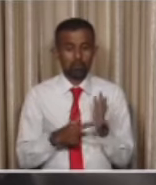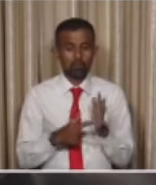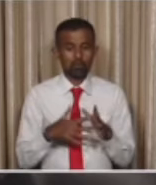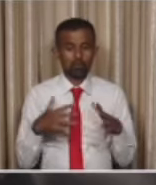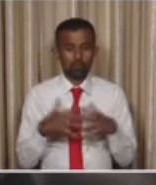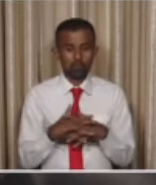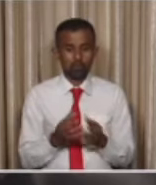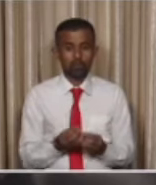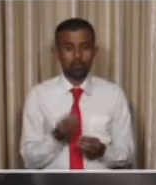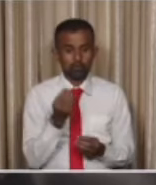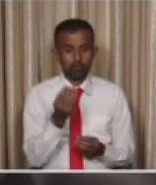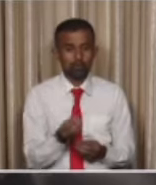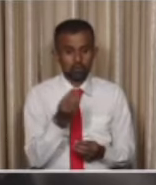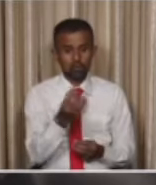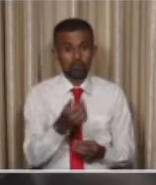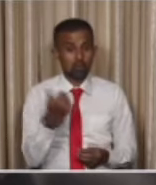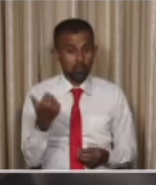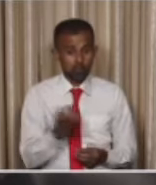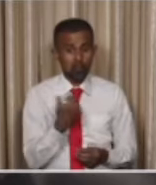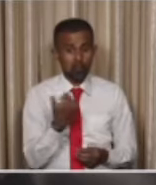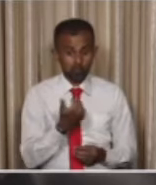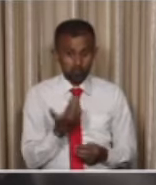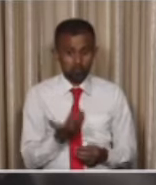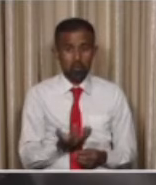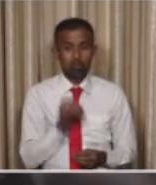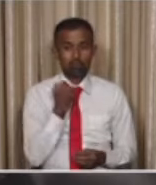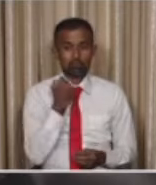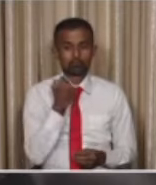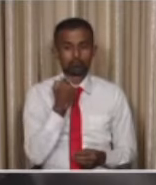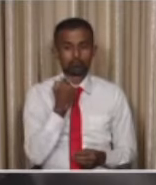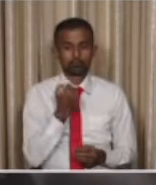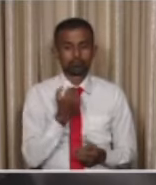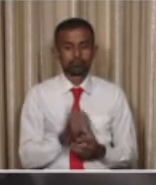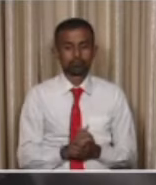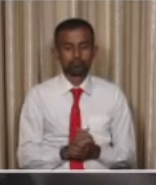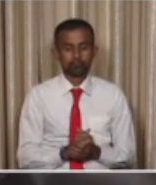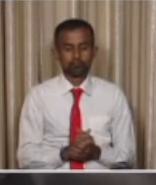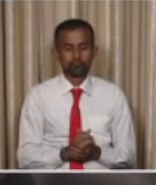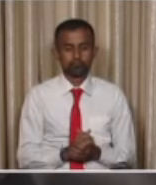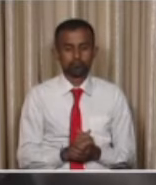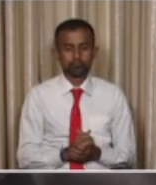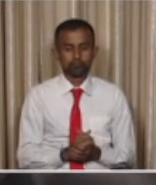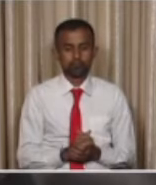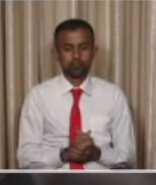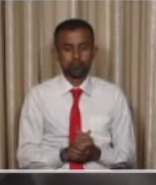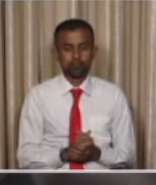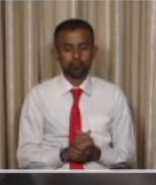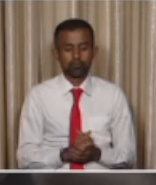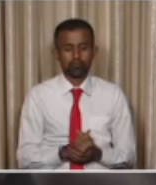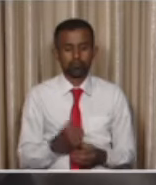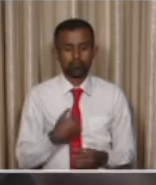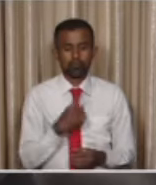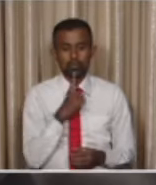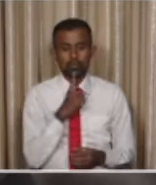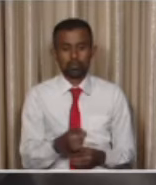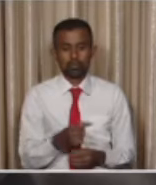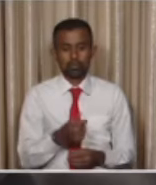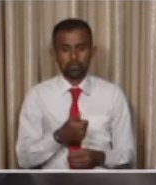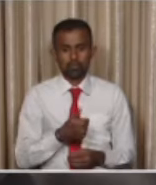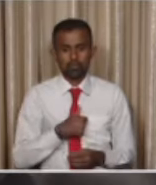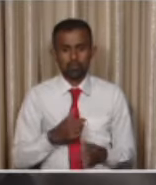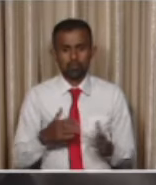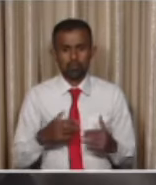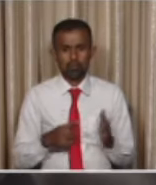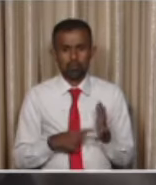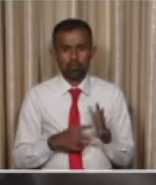But while we are on that, there are several pieces of legislation